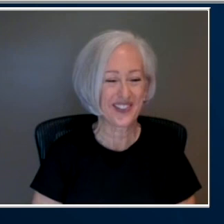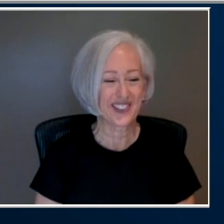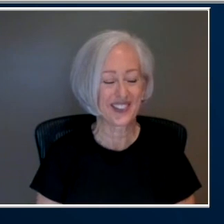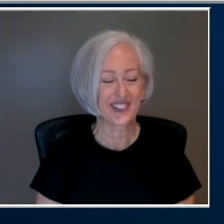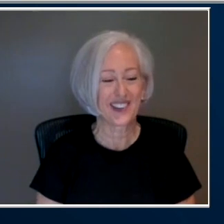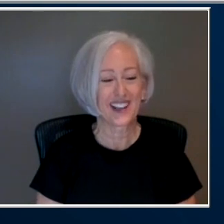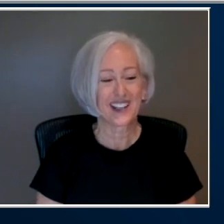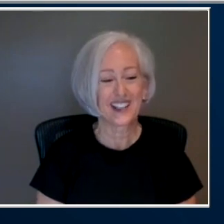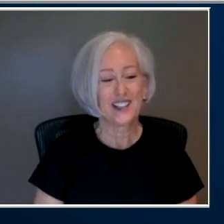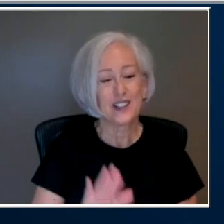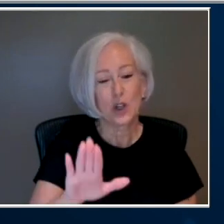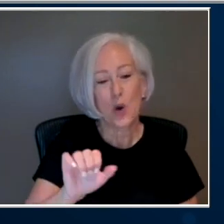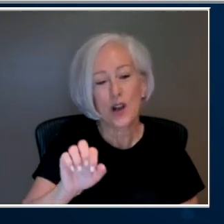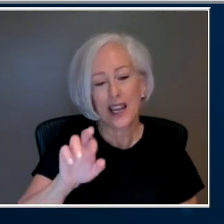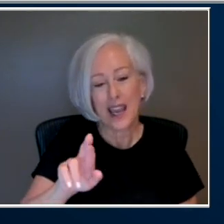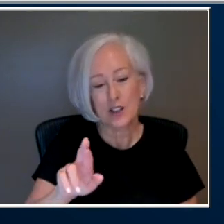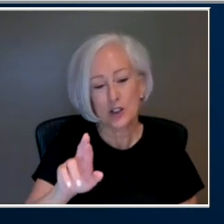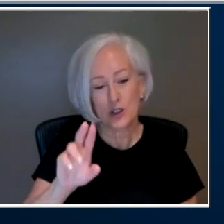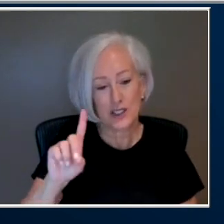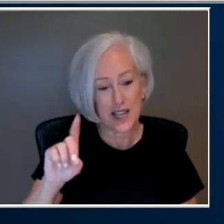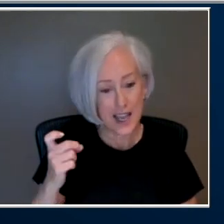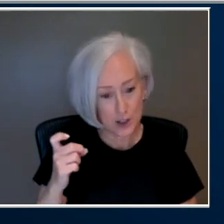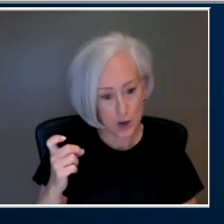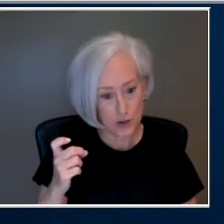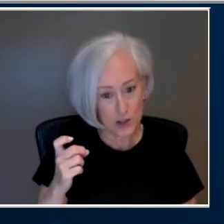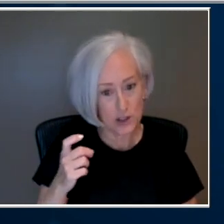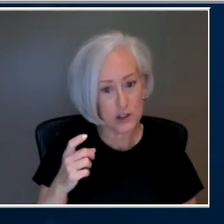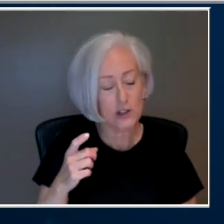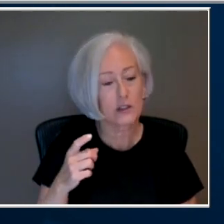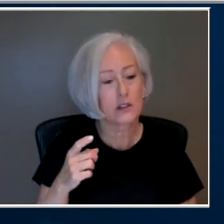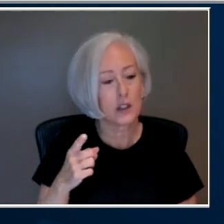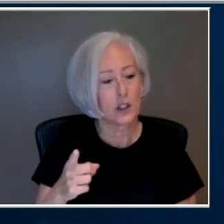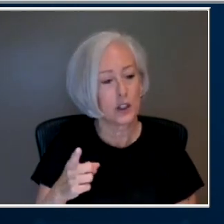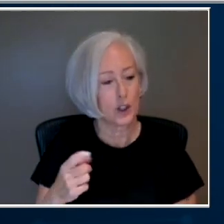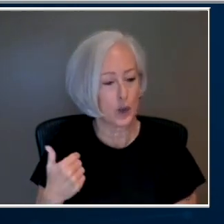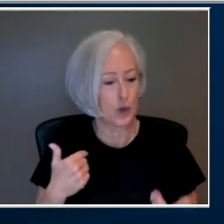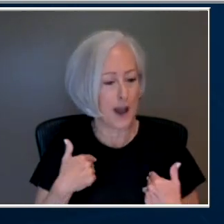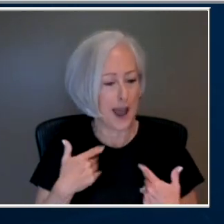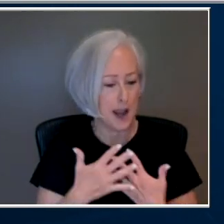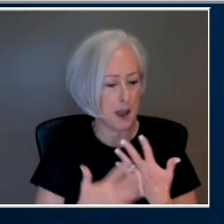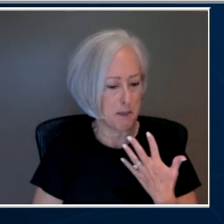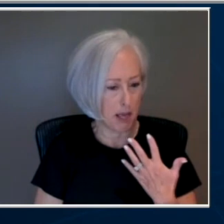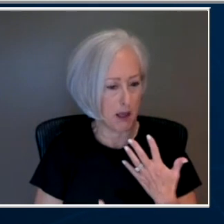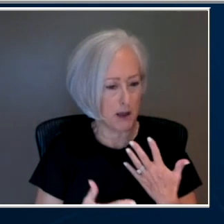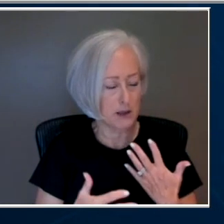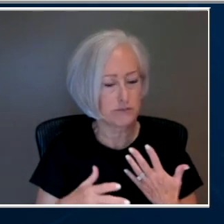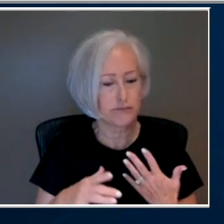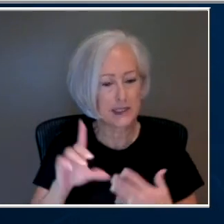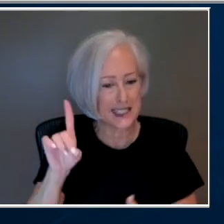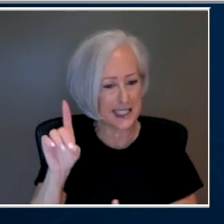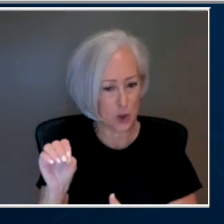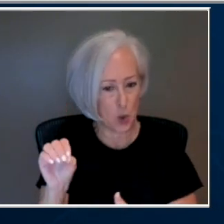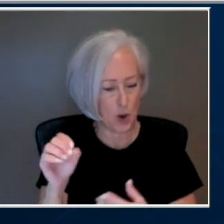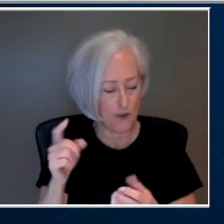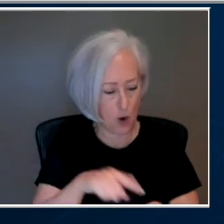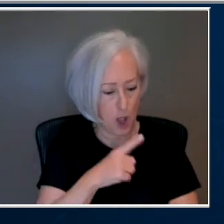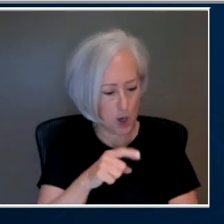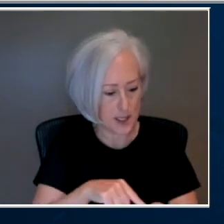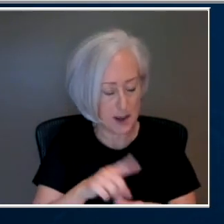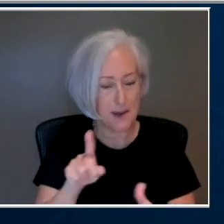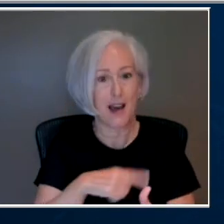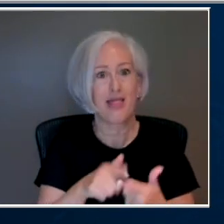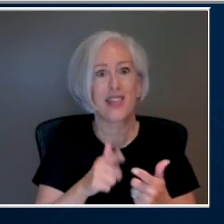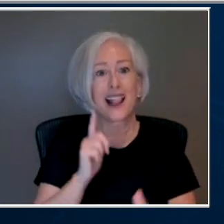Your cancer diagnosis, I understand you'd been living with a blood disorder for quite a while. Then the cancer diagnosis came